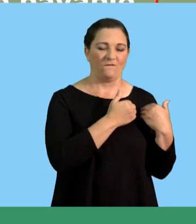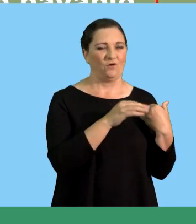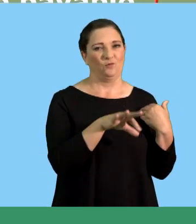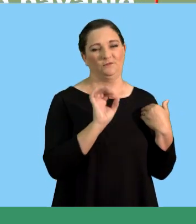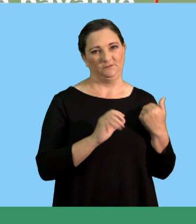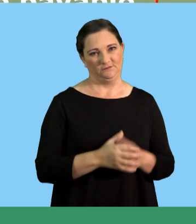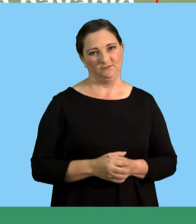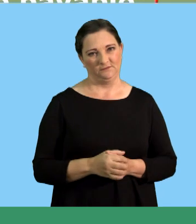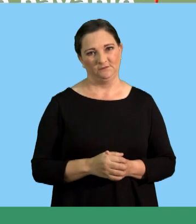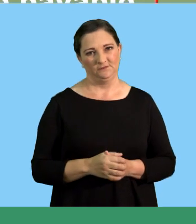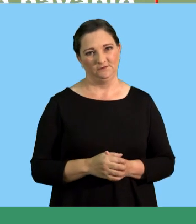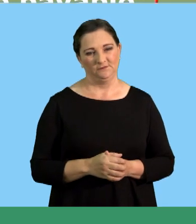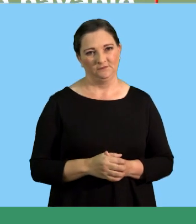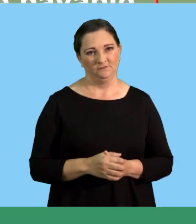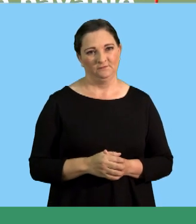option